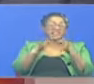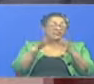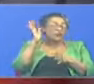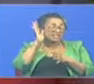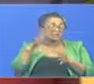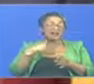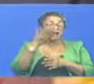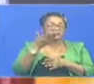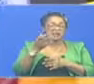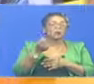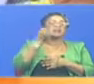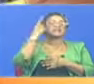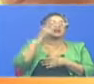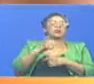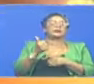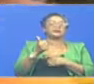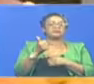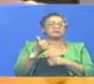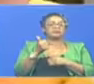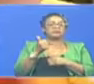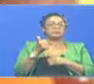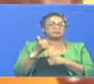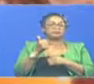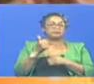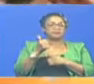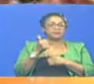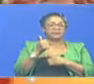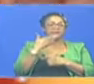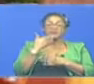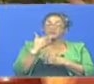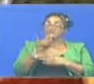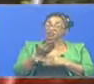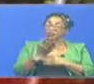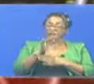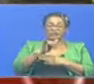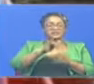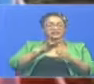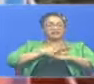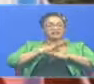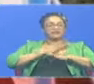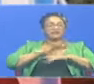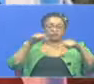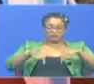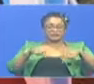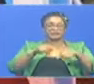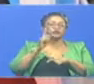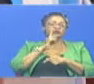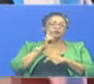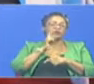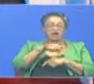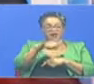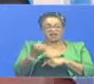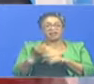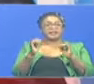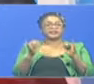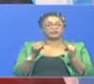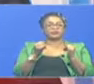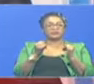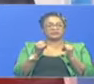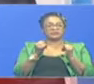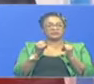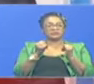it. Thank you so much. That is all for today. Again tomorrow, another update.